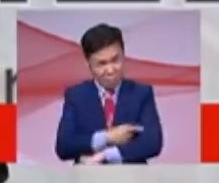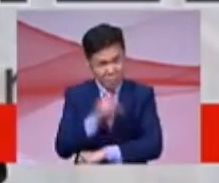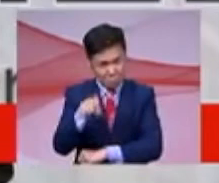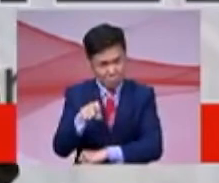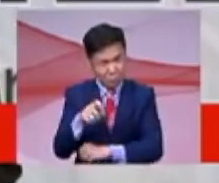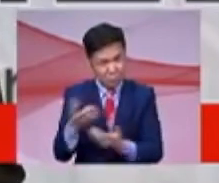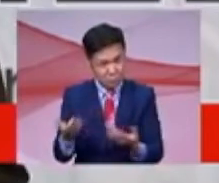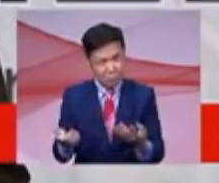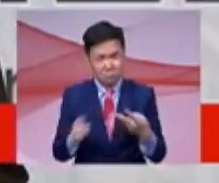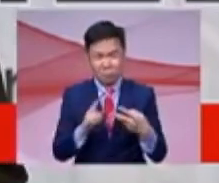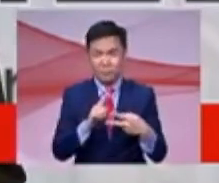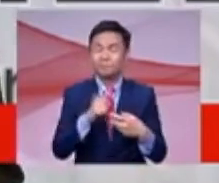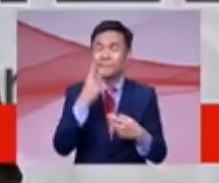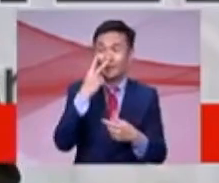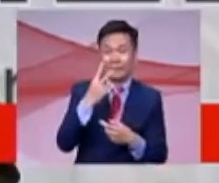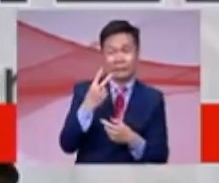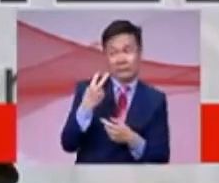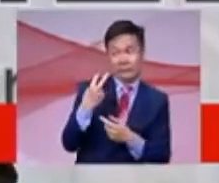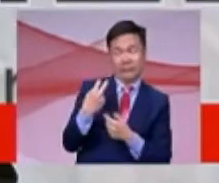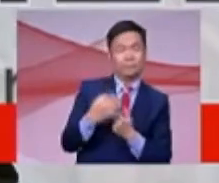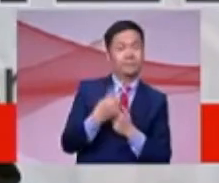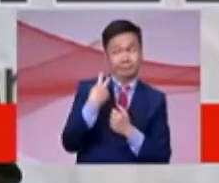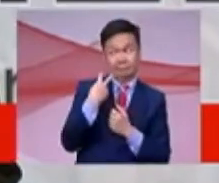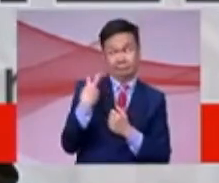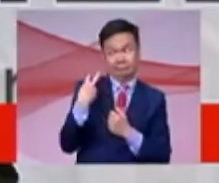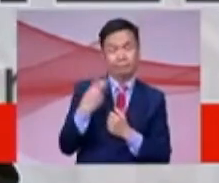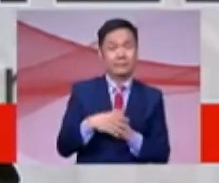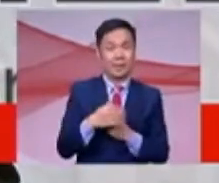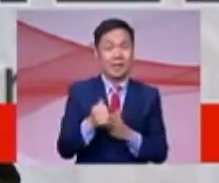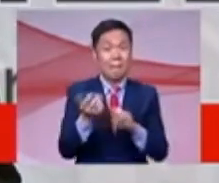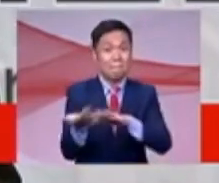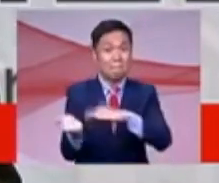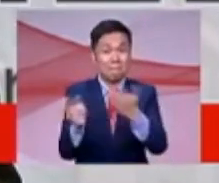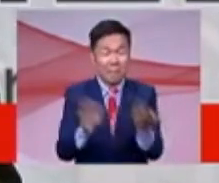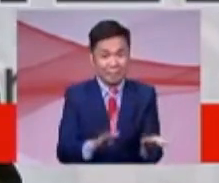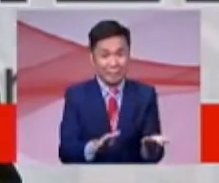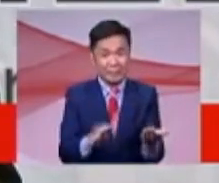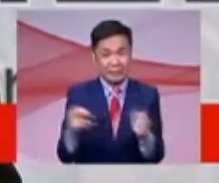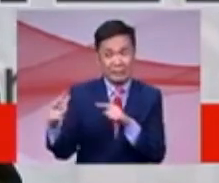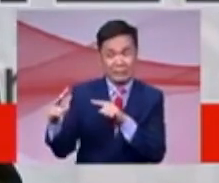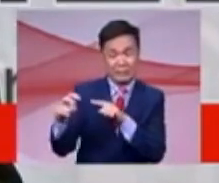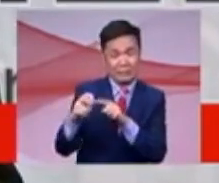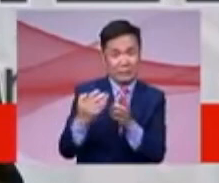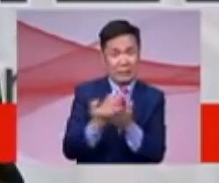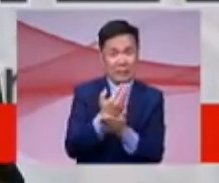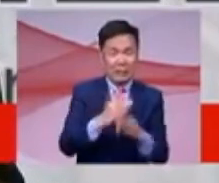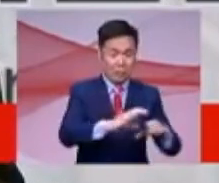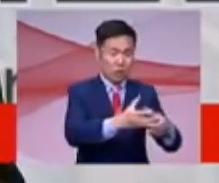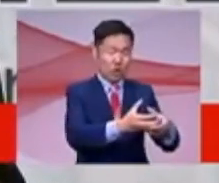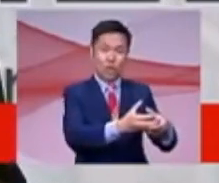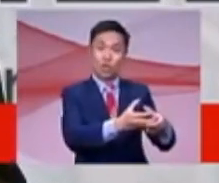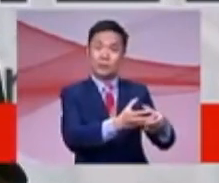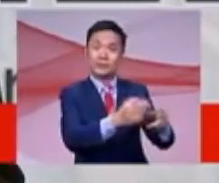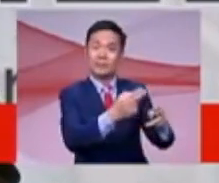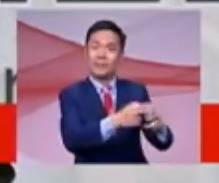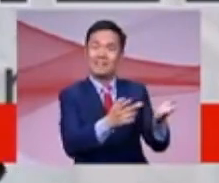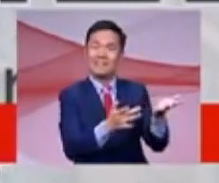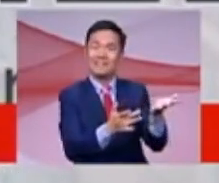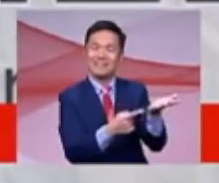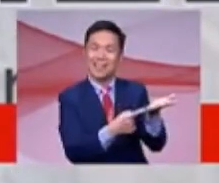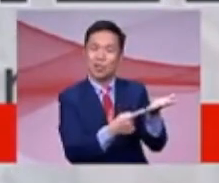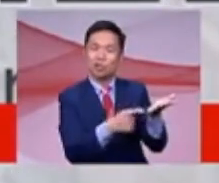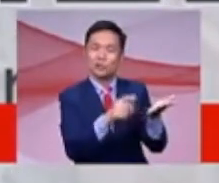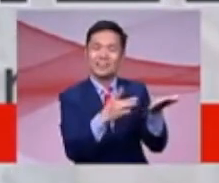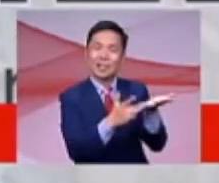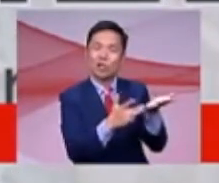thank you. So we have seen in terms of the death from the variant is from cluster technology Emas, the South